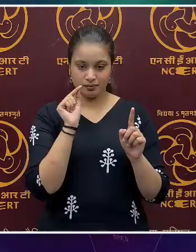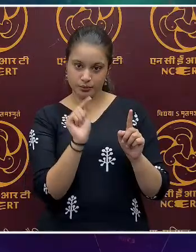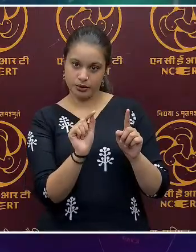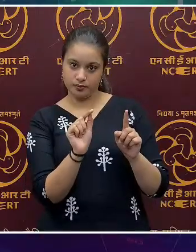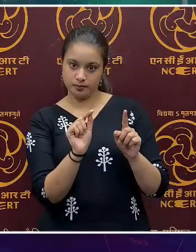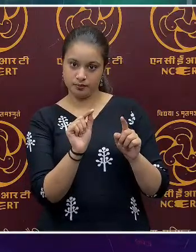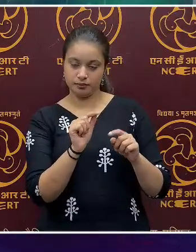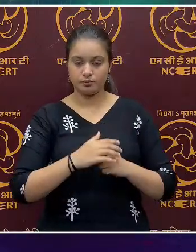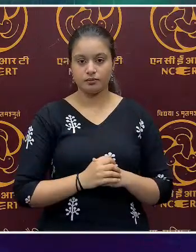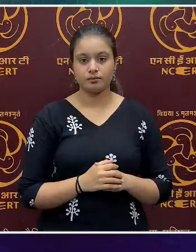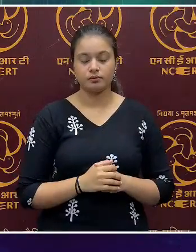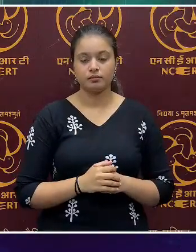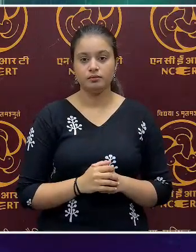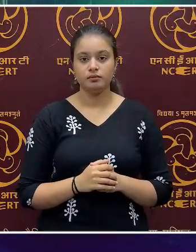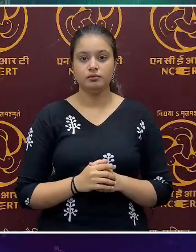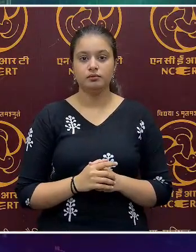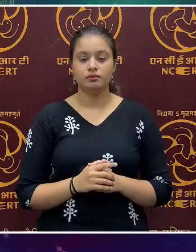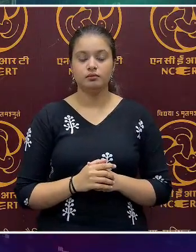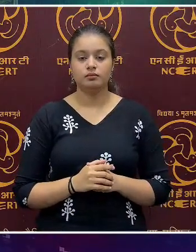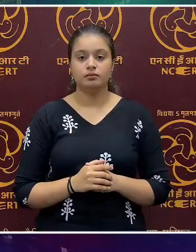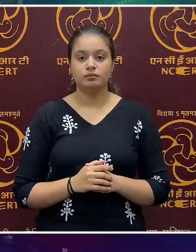diksha.gov.in login,